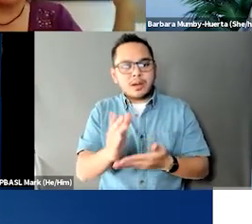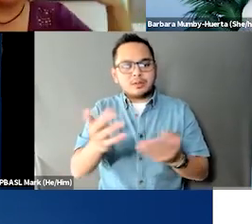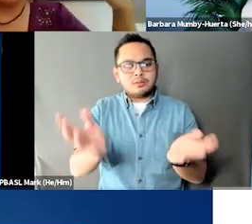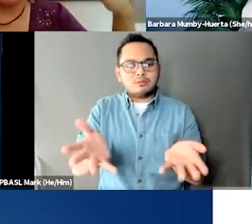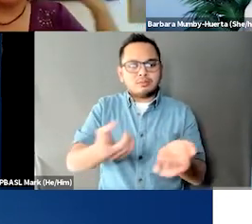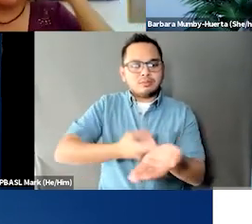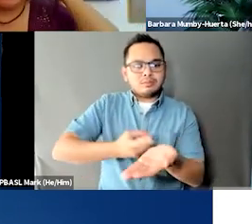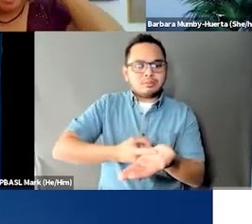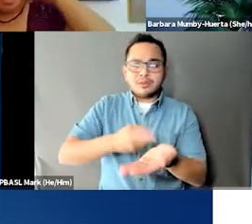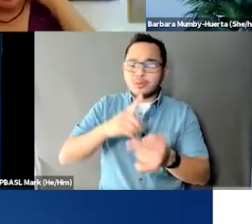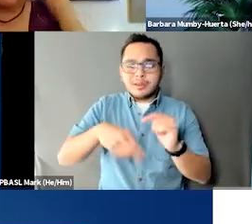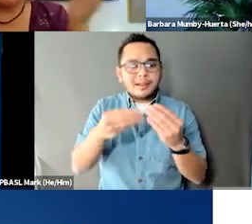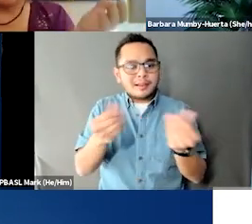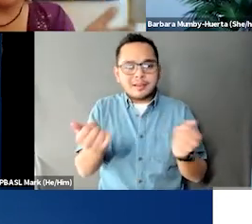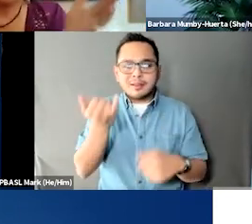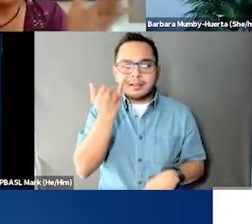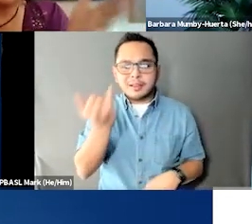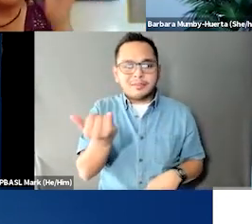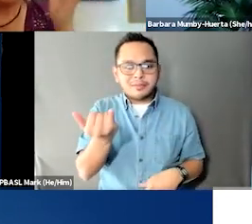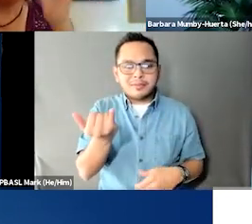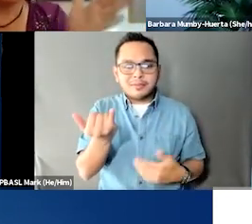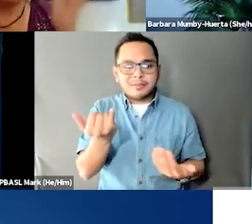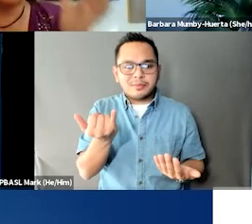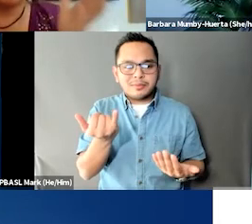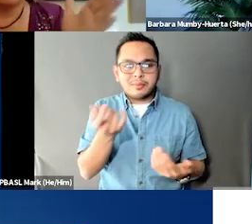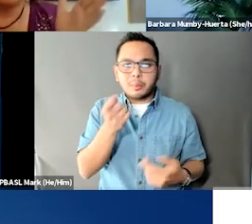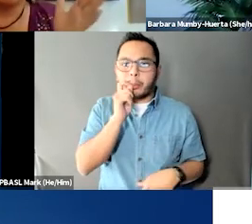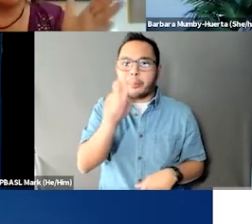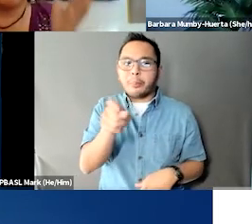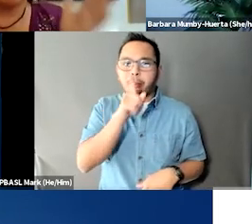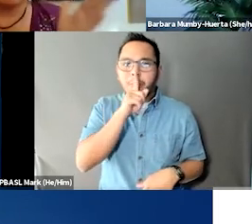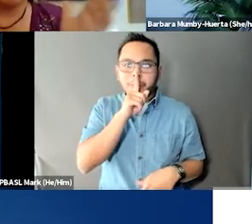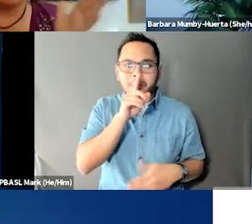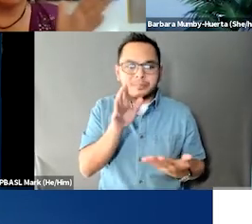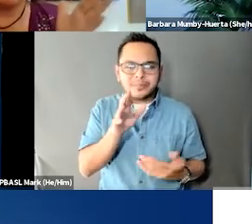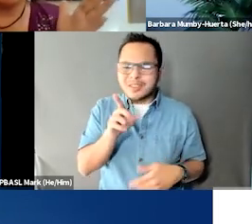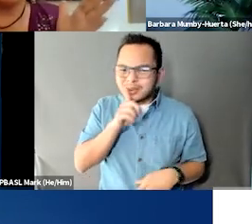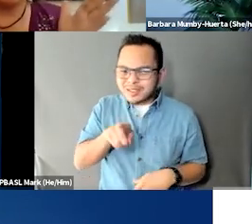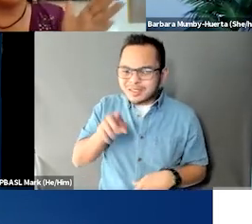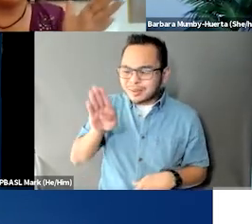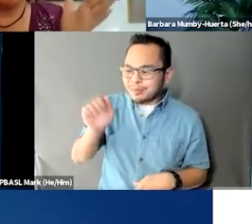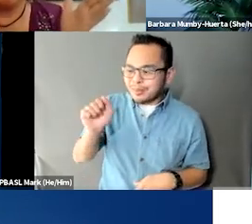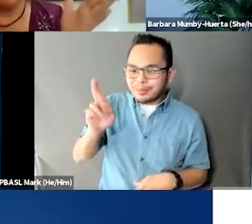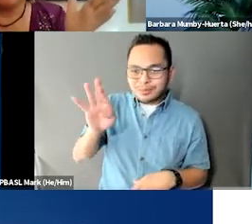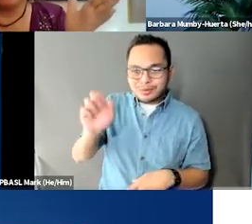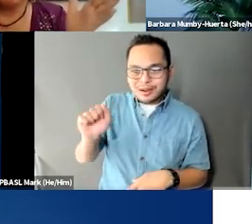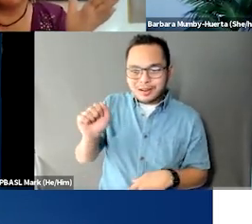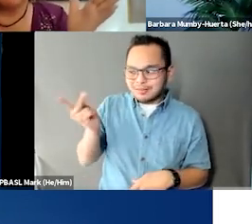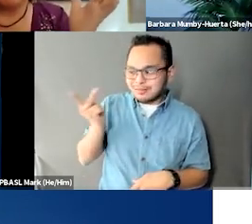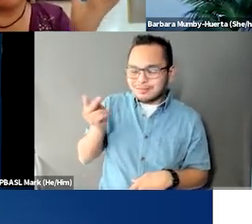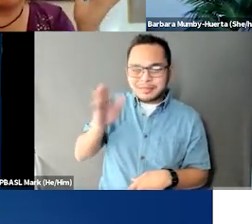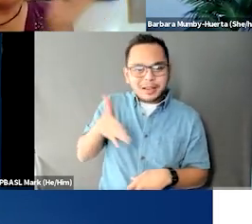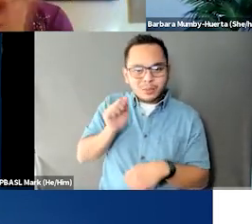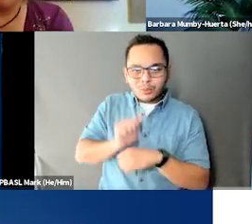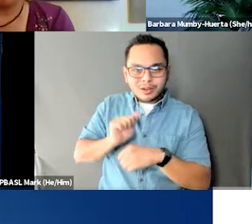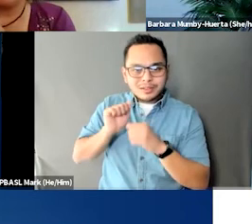because you can't heal it. And as you know, and it's so synchronistic for Barbara and myself because we never really worked together and